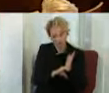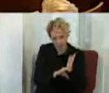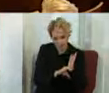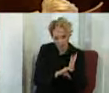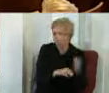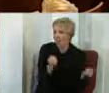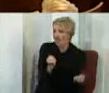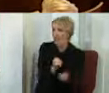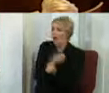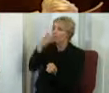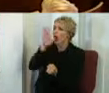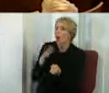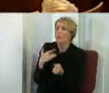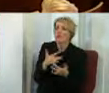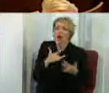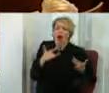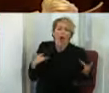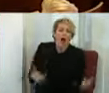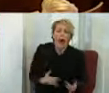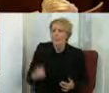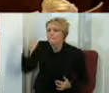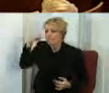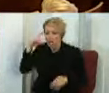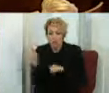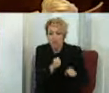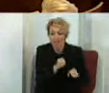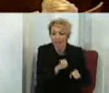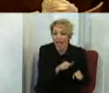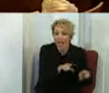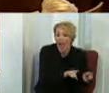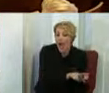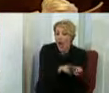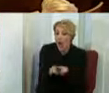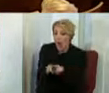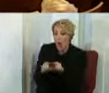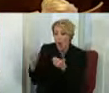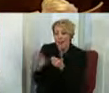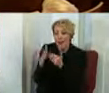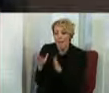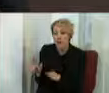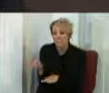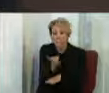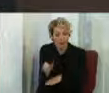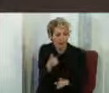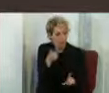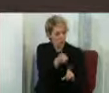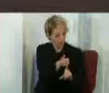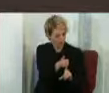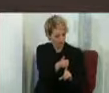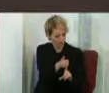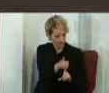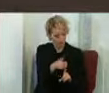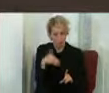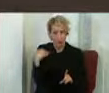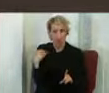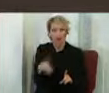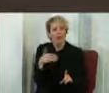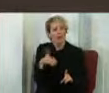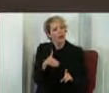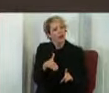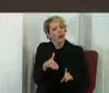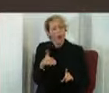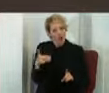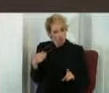you love your neighbor in the same way that you love yourself. You see, we're guaranteed this gift if we will do the hard